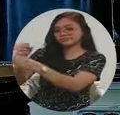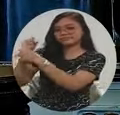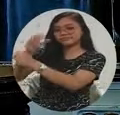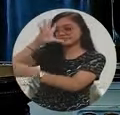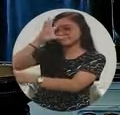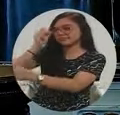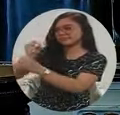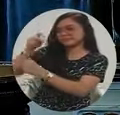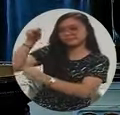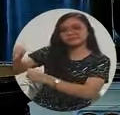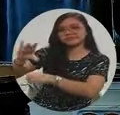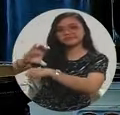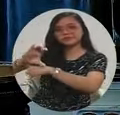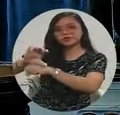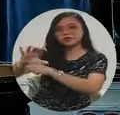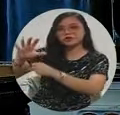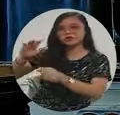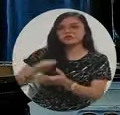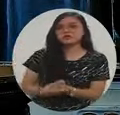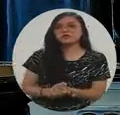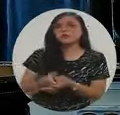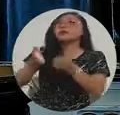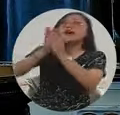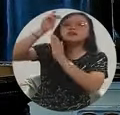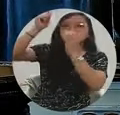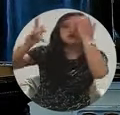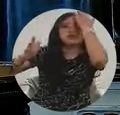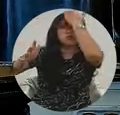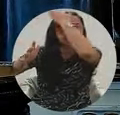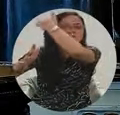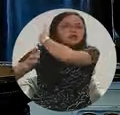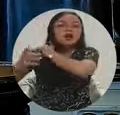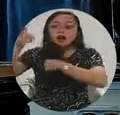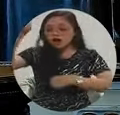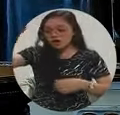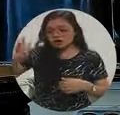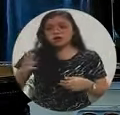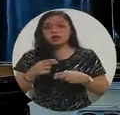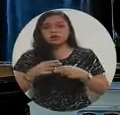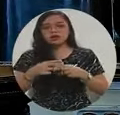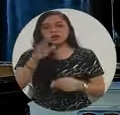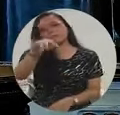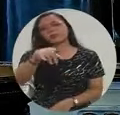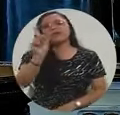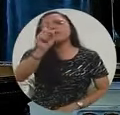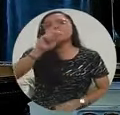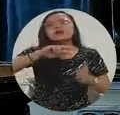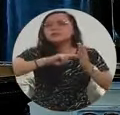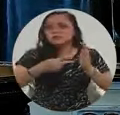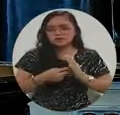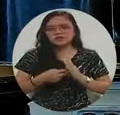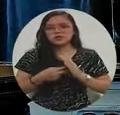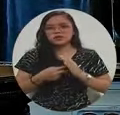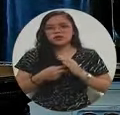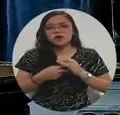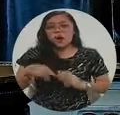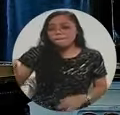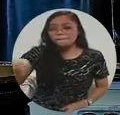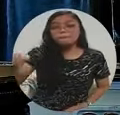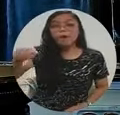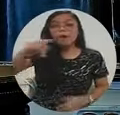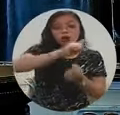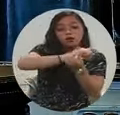church and claiming the name of Jesus Christ all the time. What is the turnaround? Paul